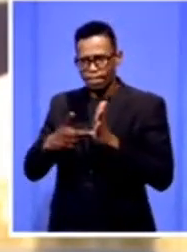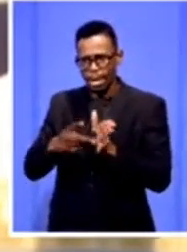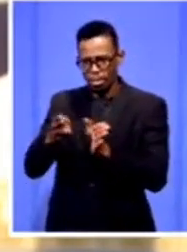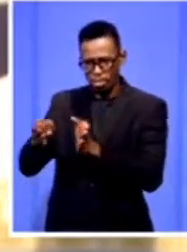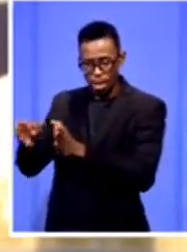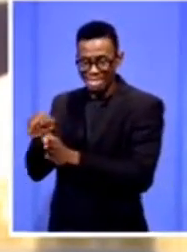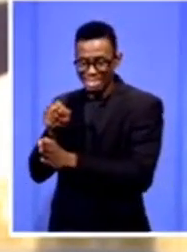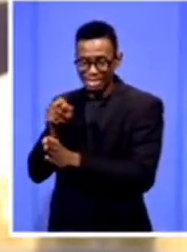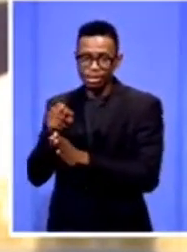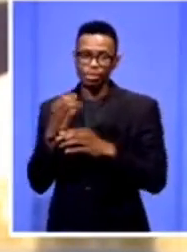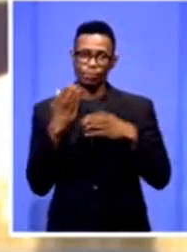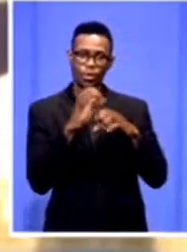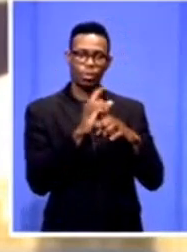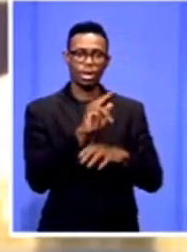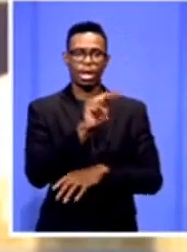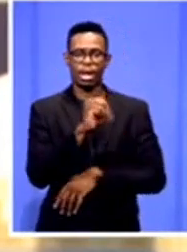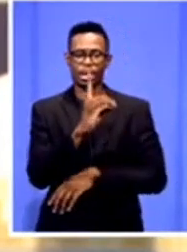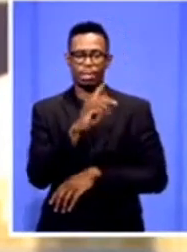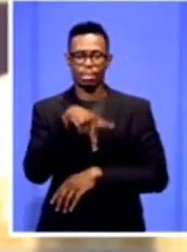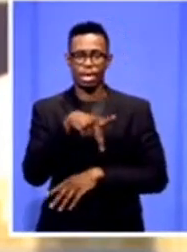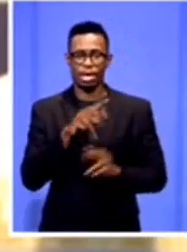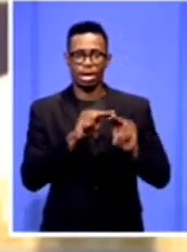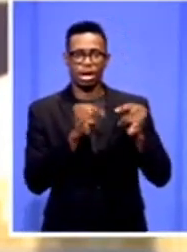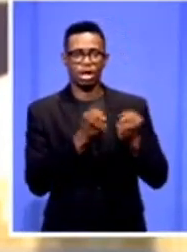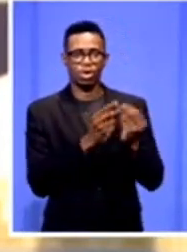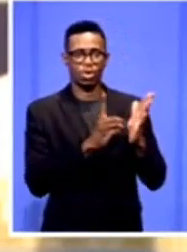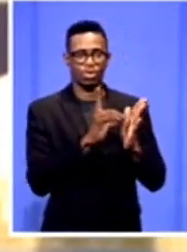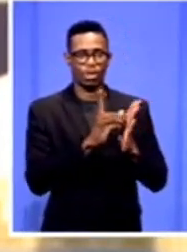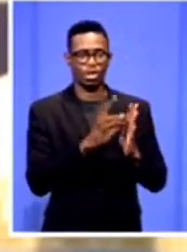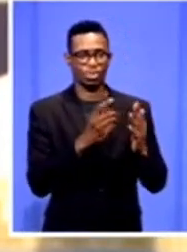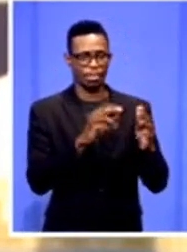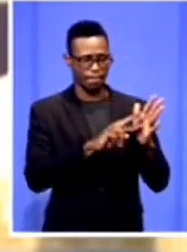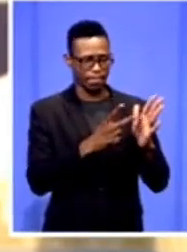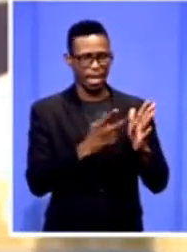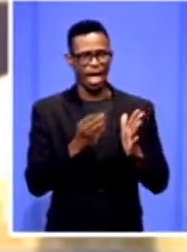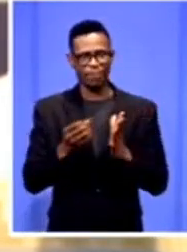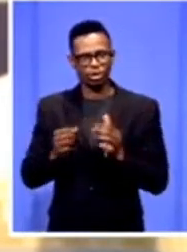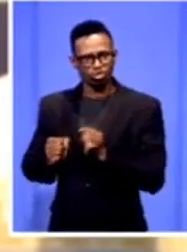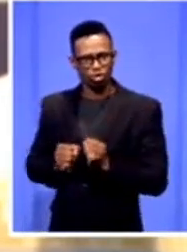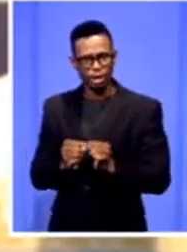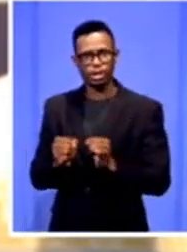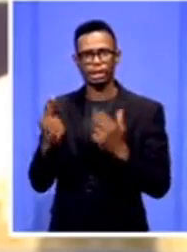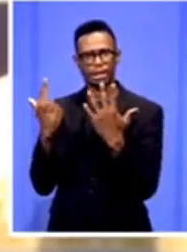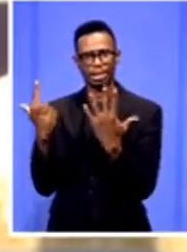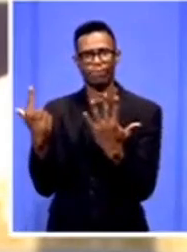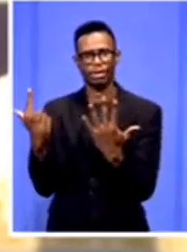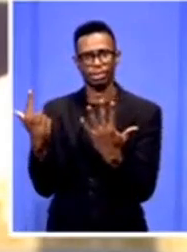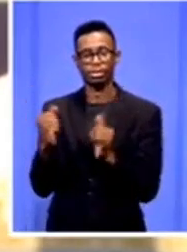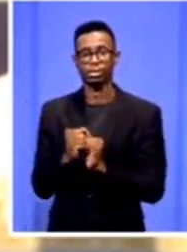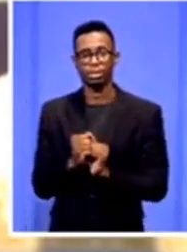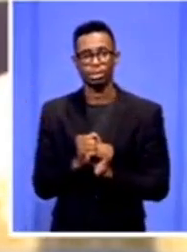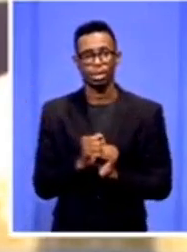Development Plan. Honorable Speaker, we are serious about ending